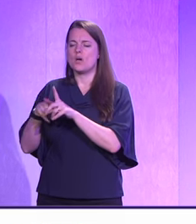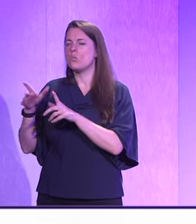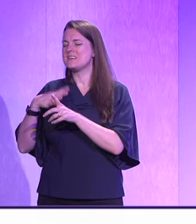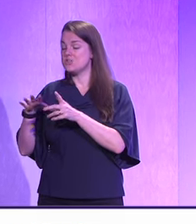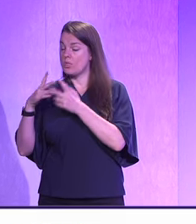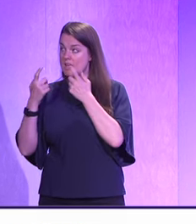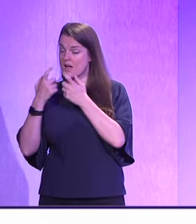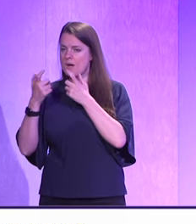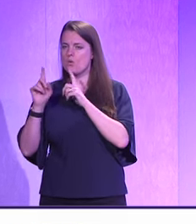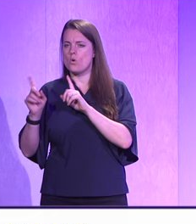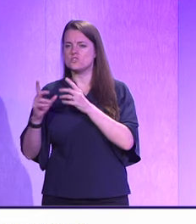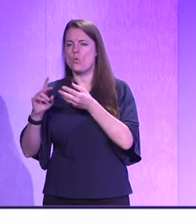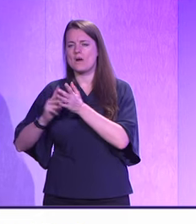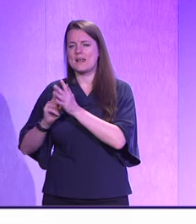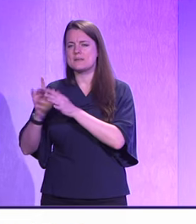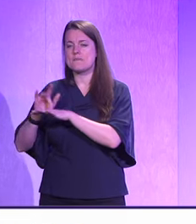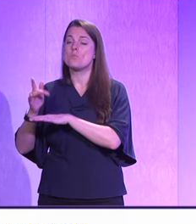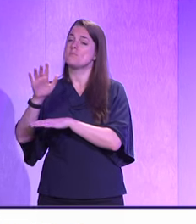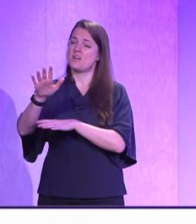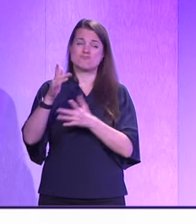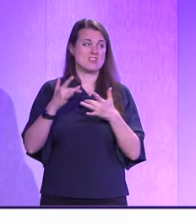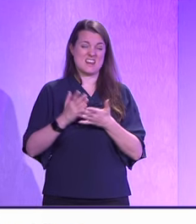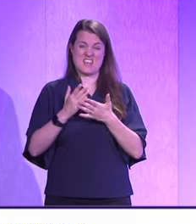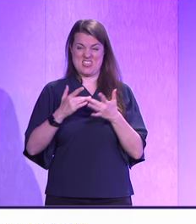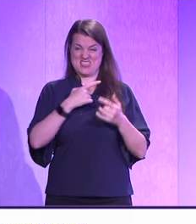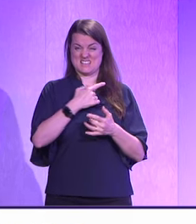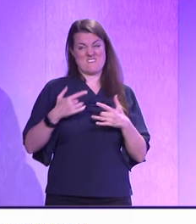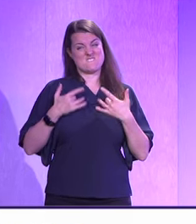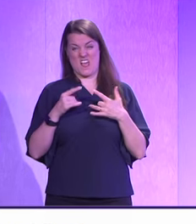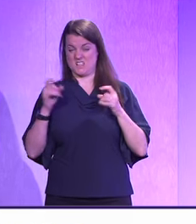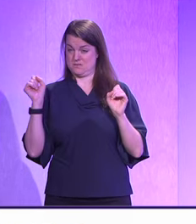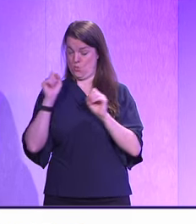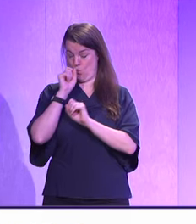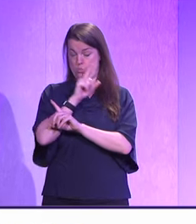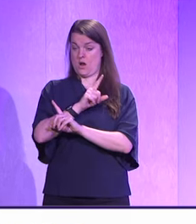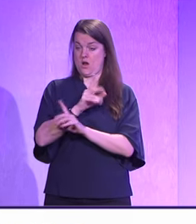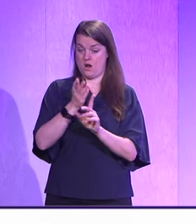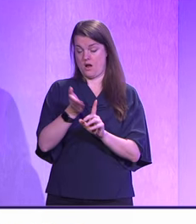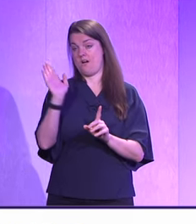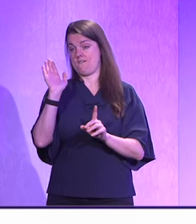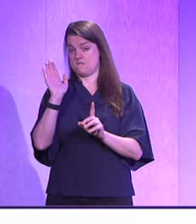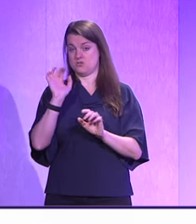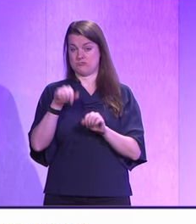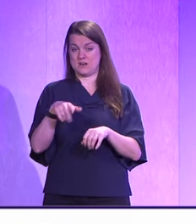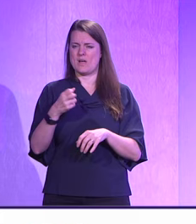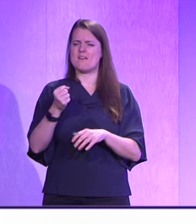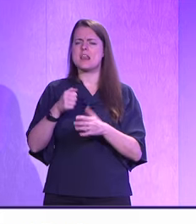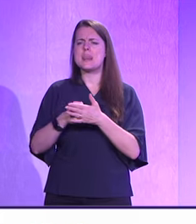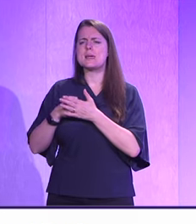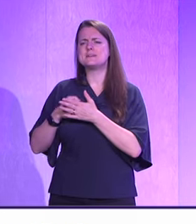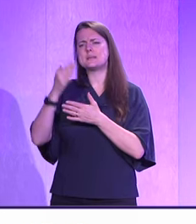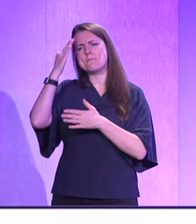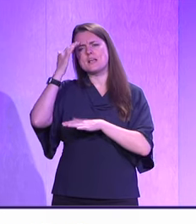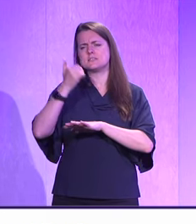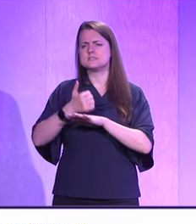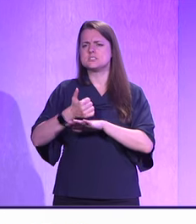performance? Organizing for flow feels really alien, I think. This is what I've realized. There's some limited mindset shifts,